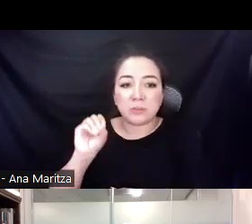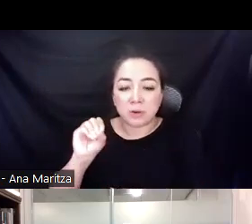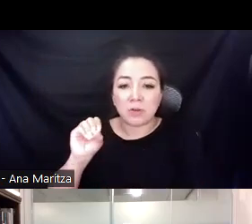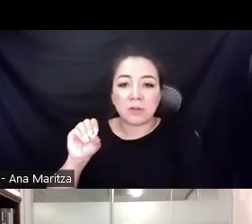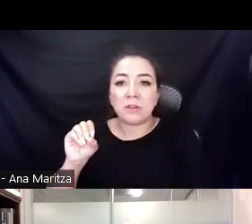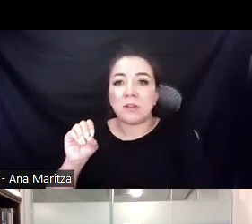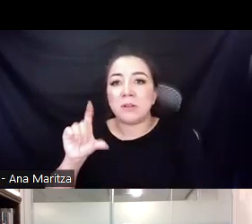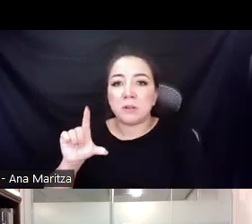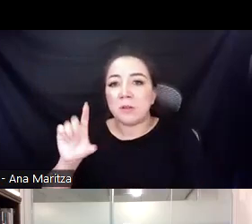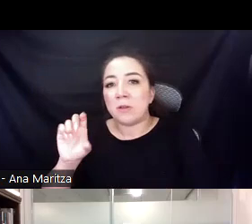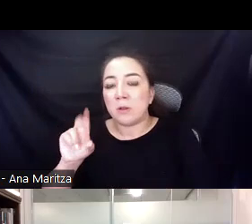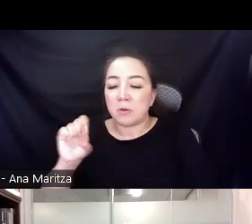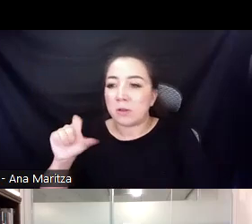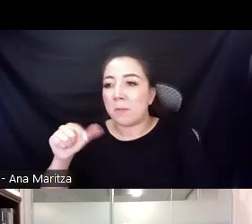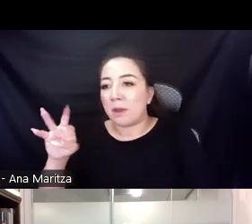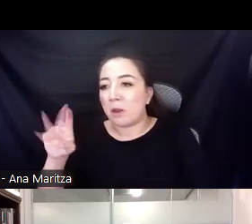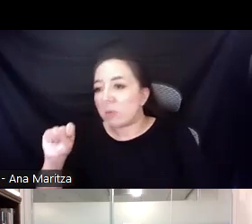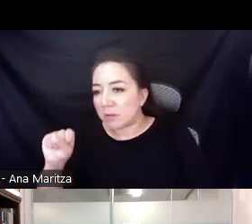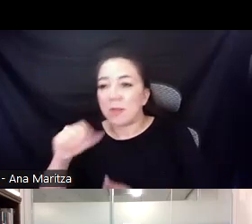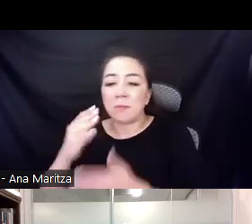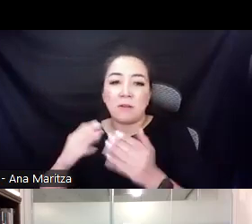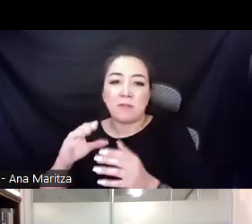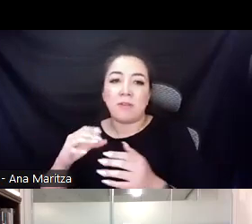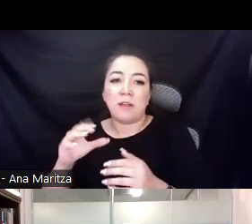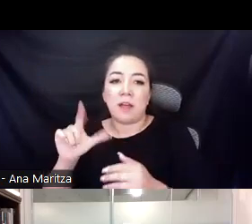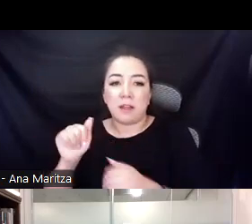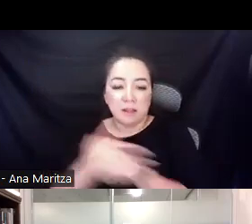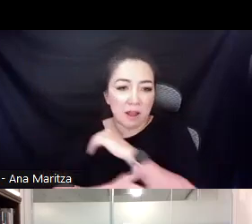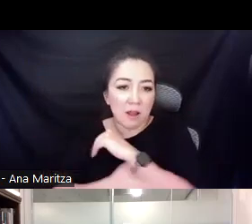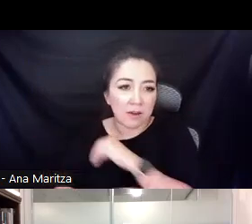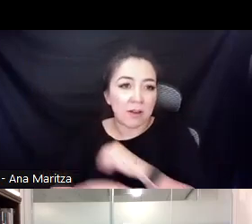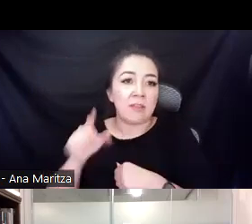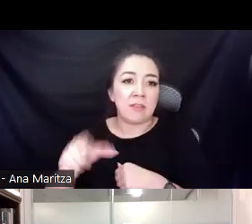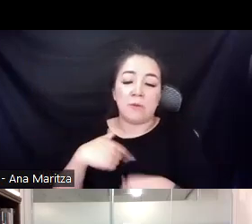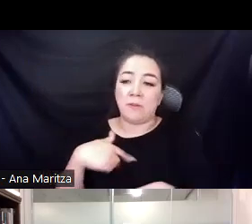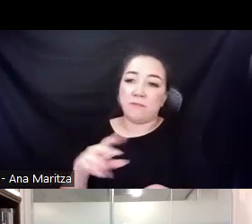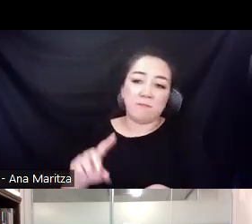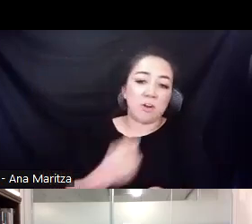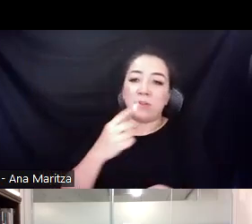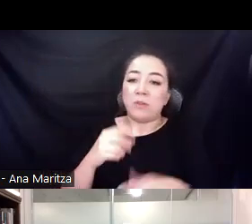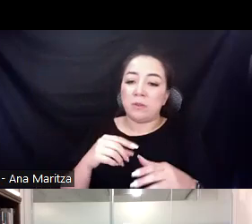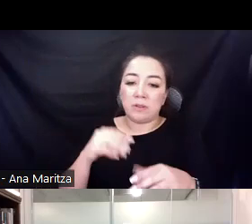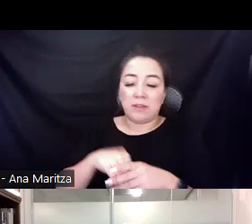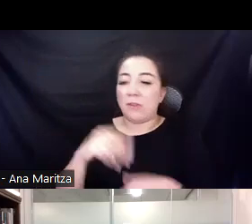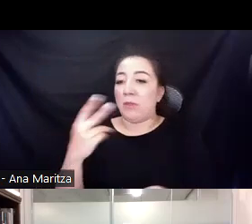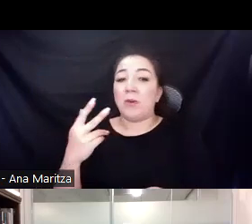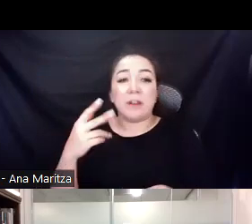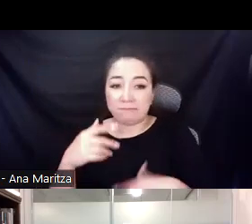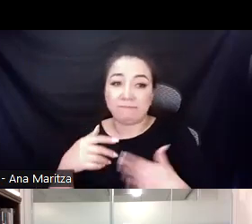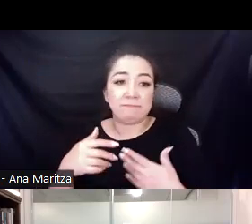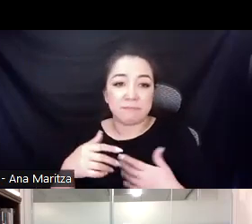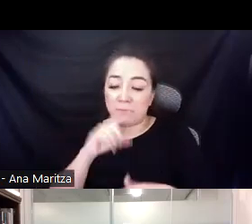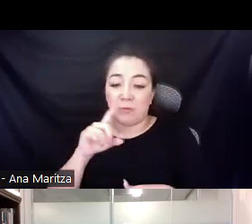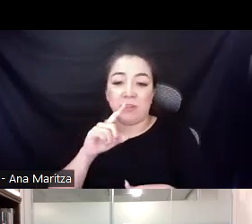County Department of Health Services, the safety net system. And we were one of the first 3. So we've been in existence at this center for almost